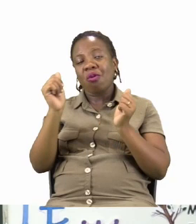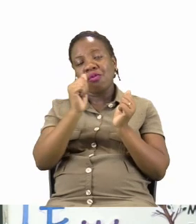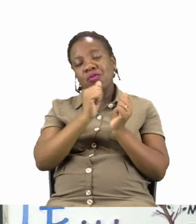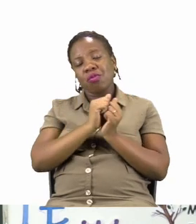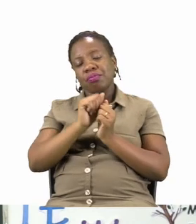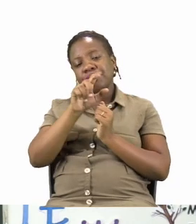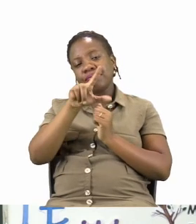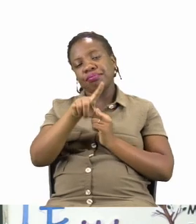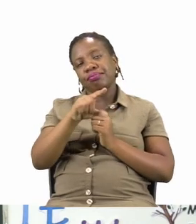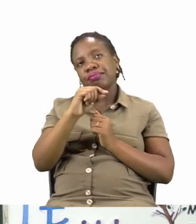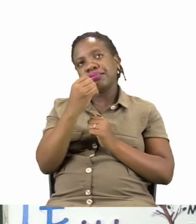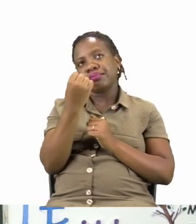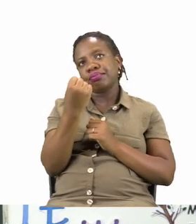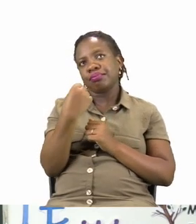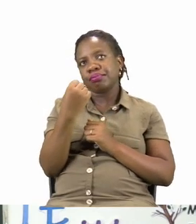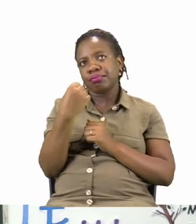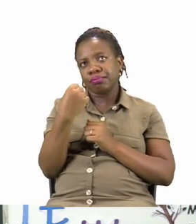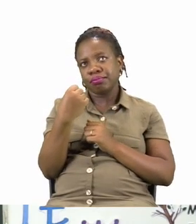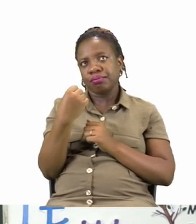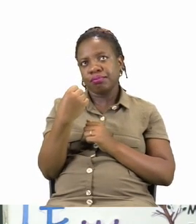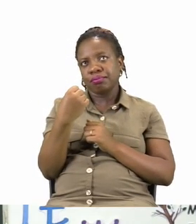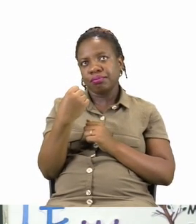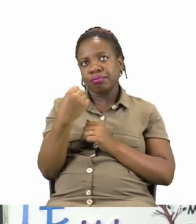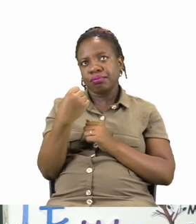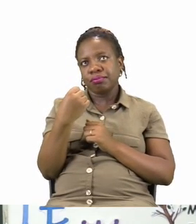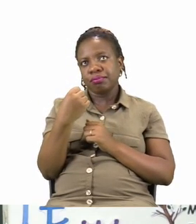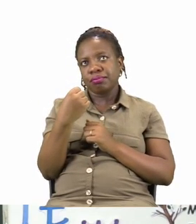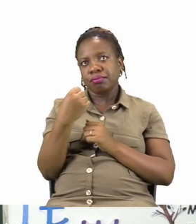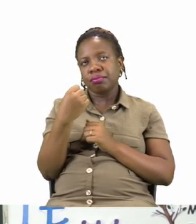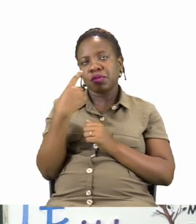see that we are now using the